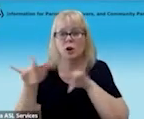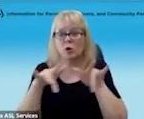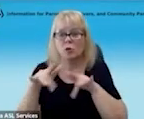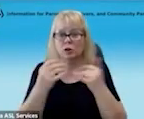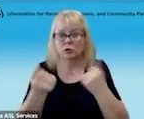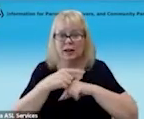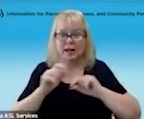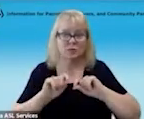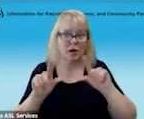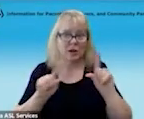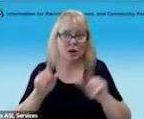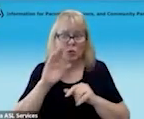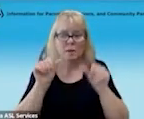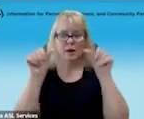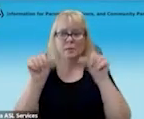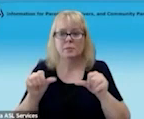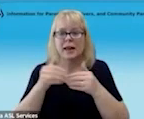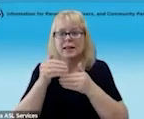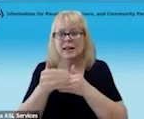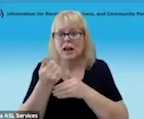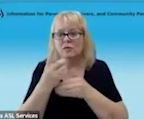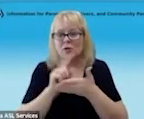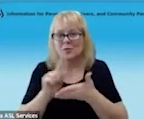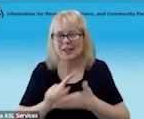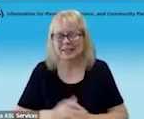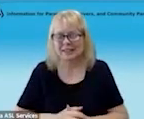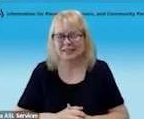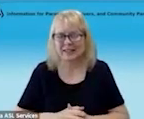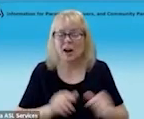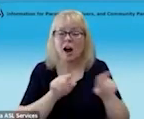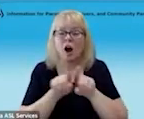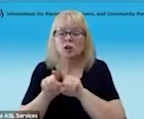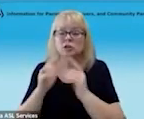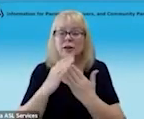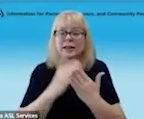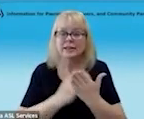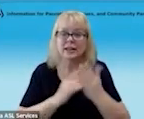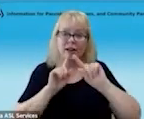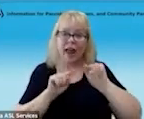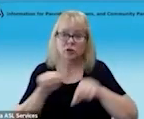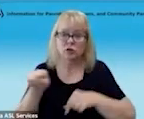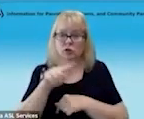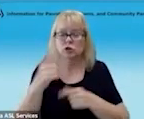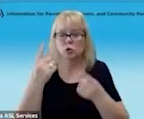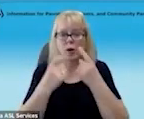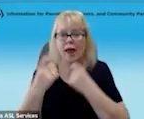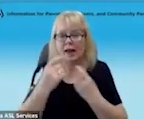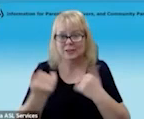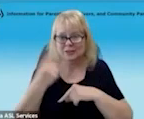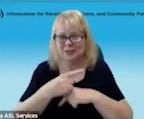to questions you asked on today's webinar. For questions or comments about today's webinar, email